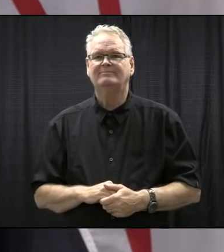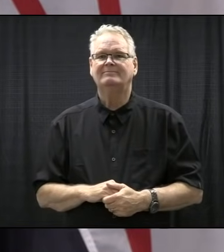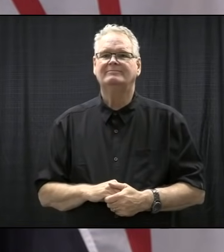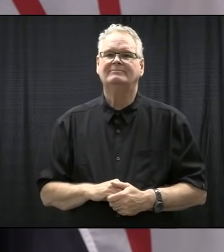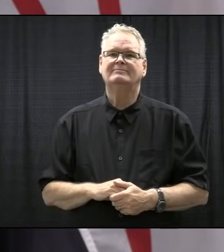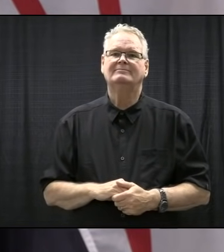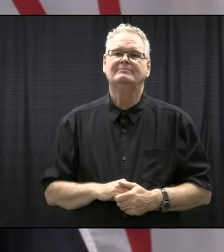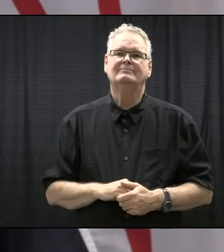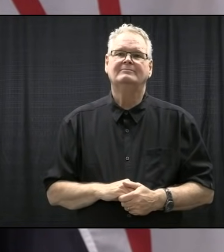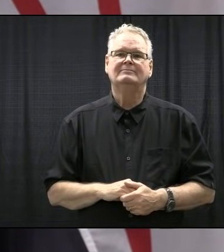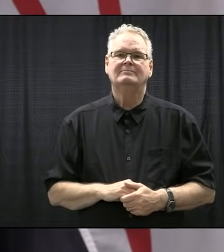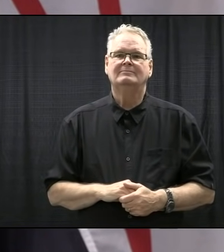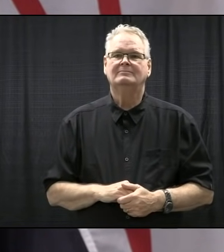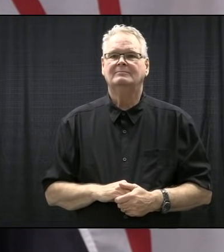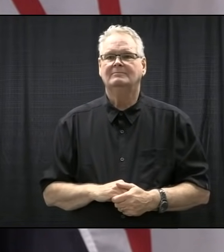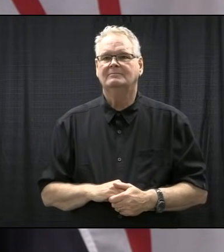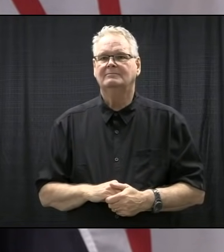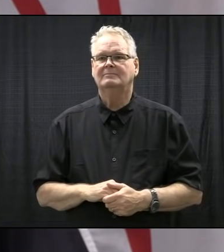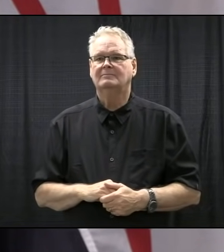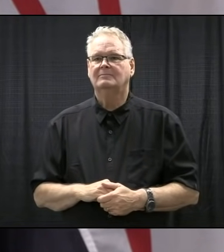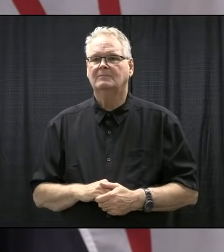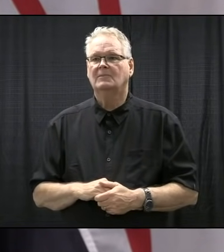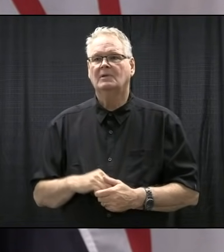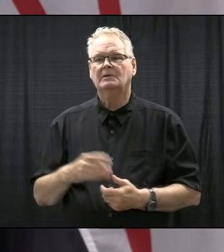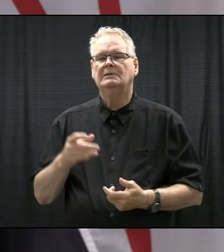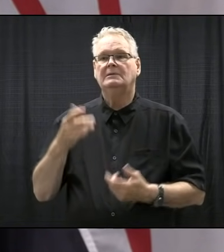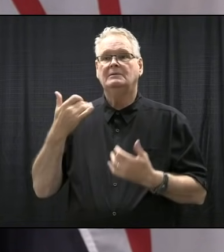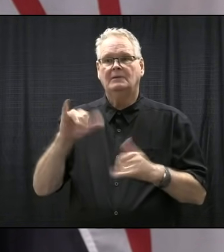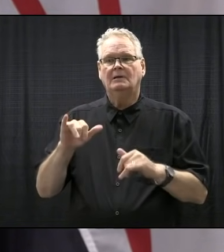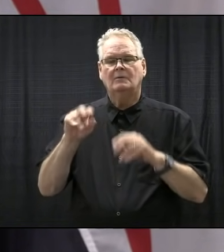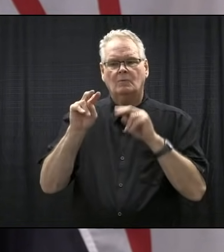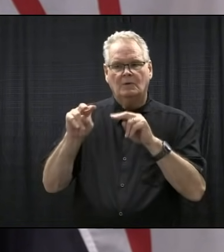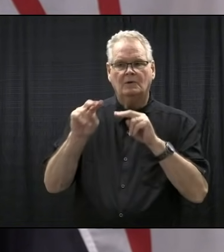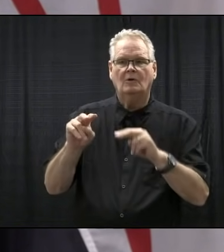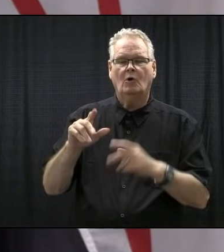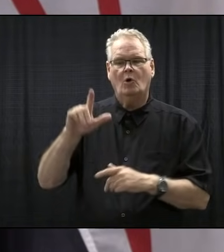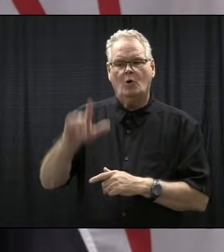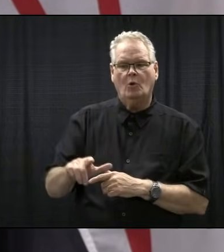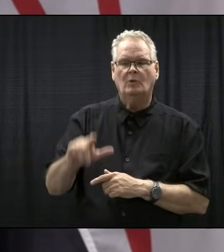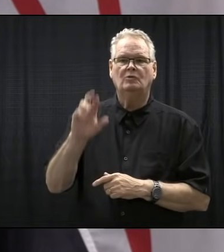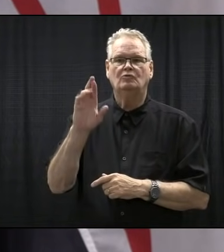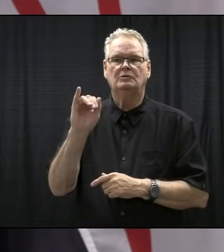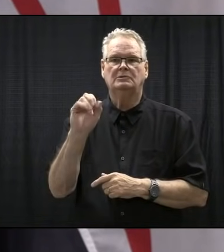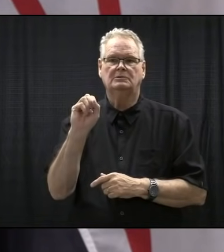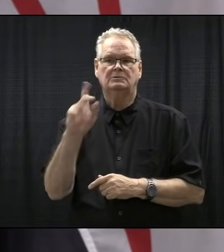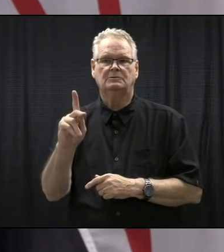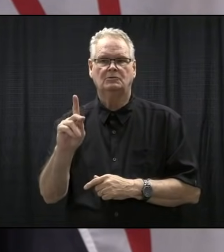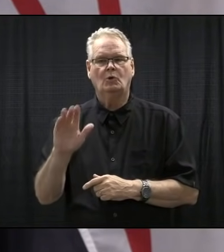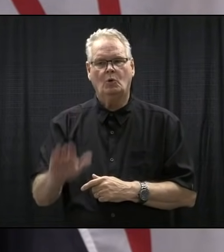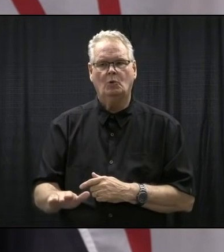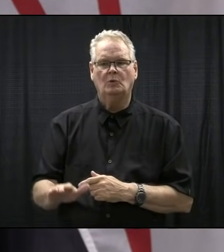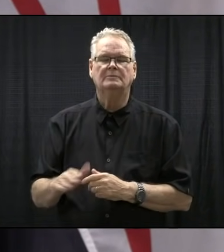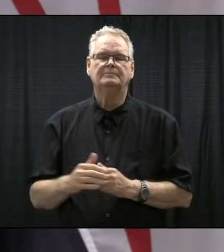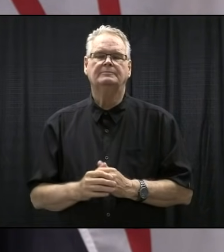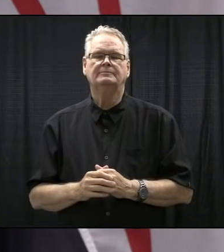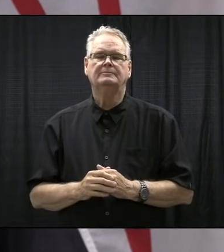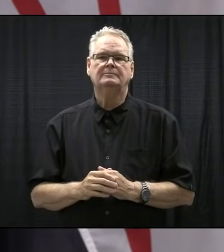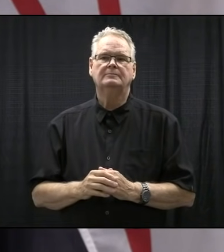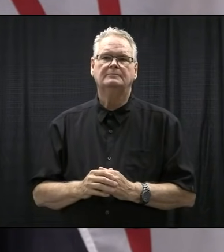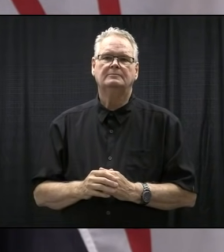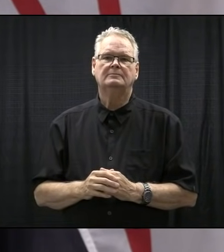province. But we still need to be careful. It will be so unfortunate for us to collapse just before reaching the end of the